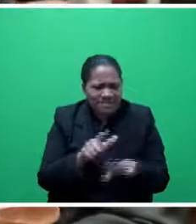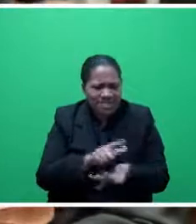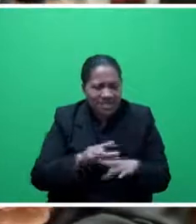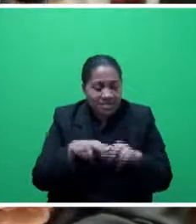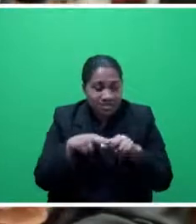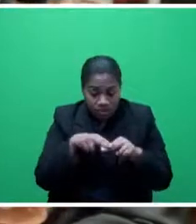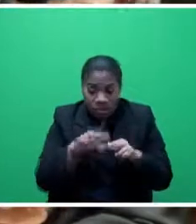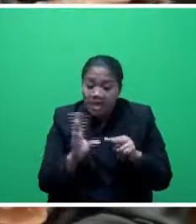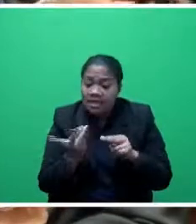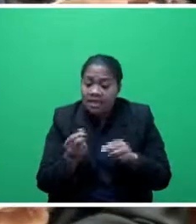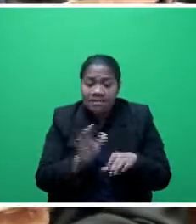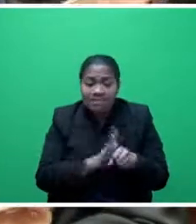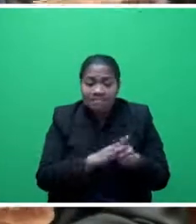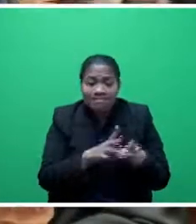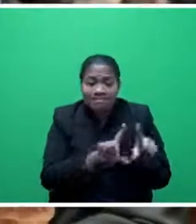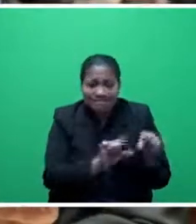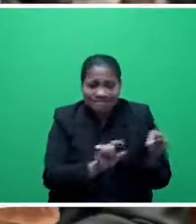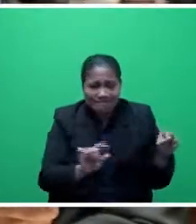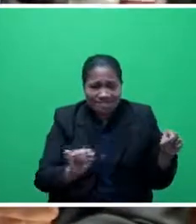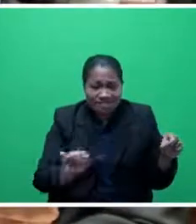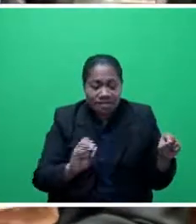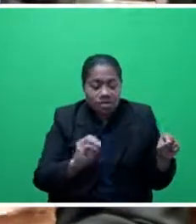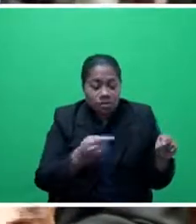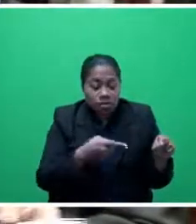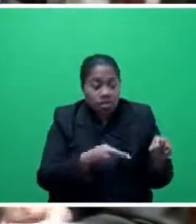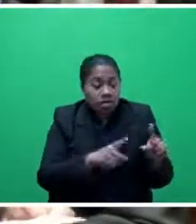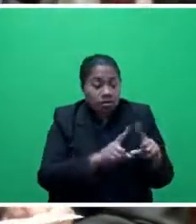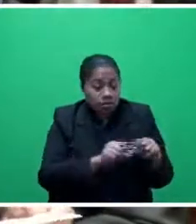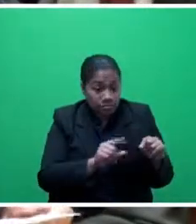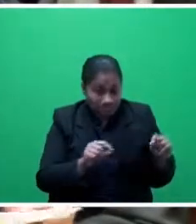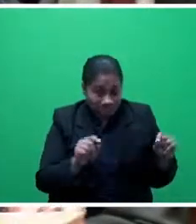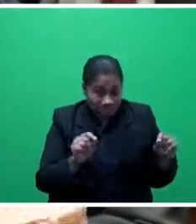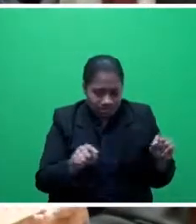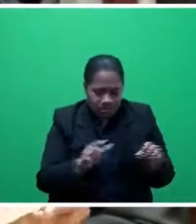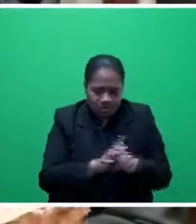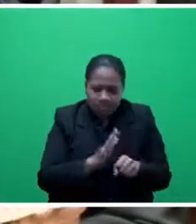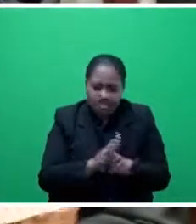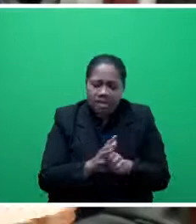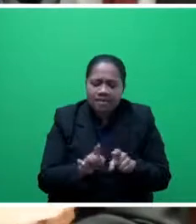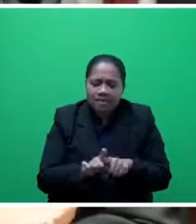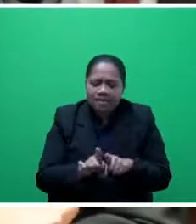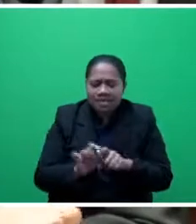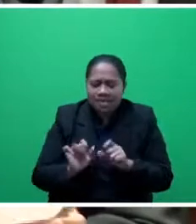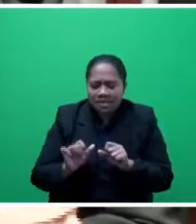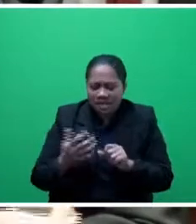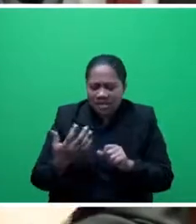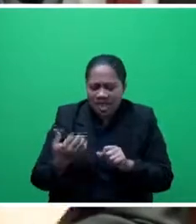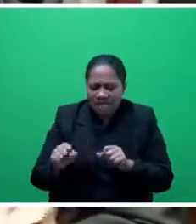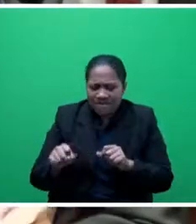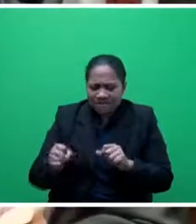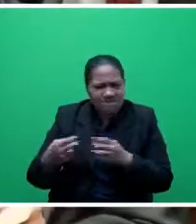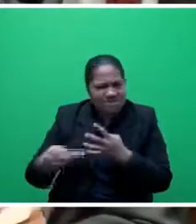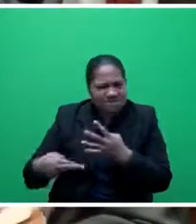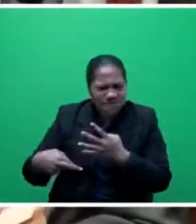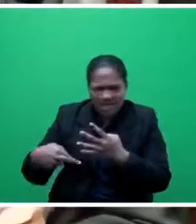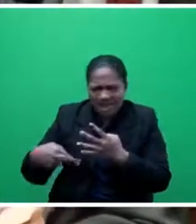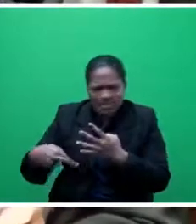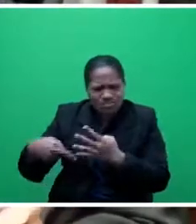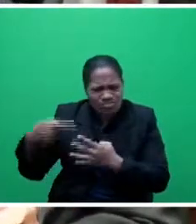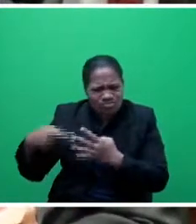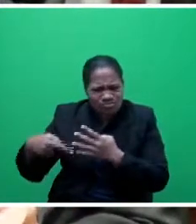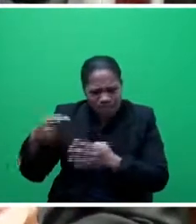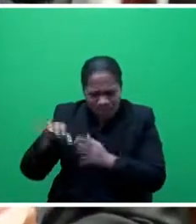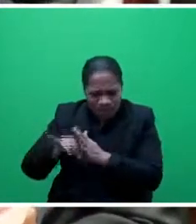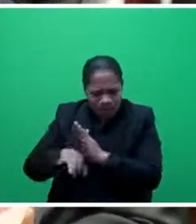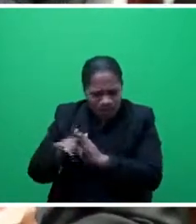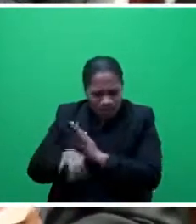been maintained at the protective rates. There are other, for example, there's some very